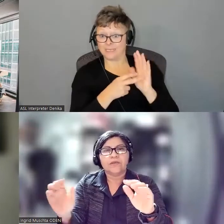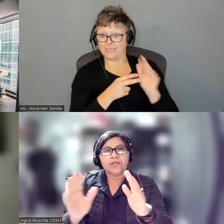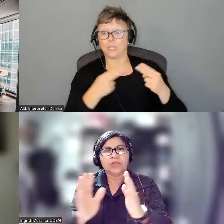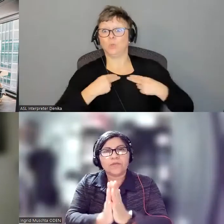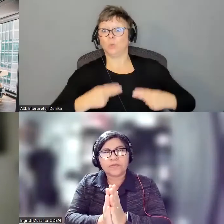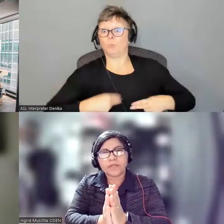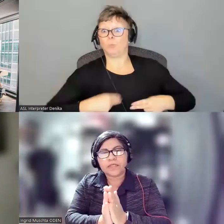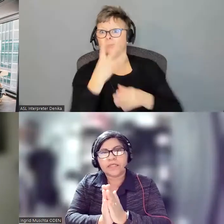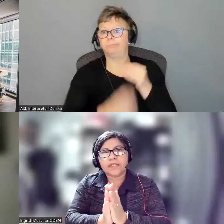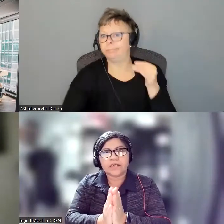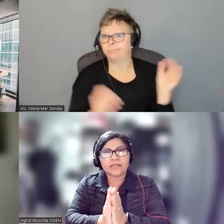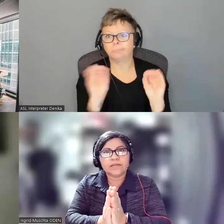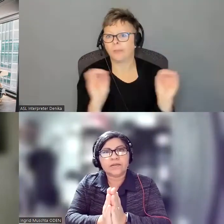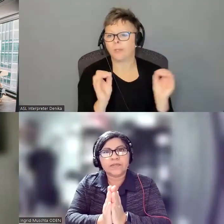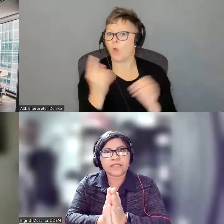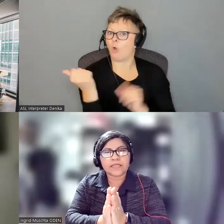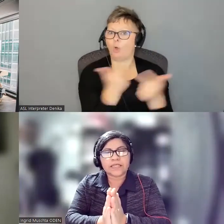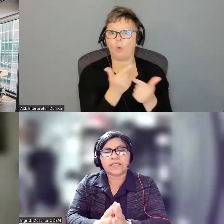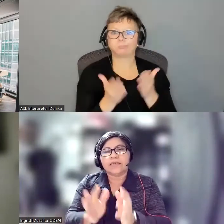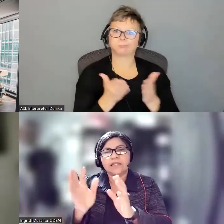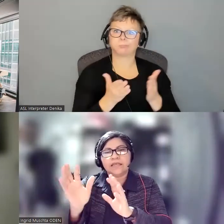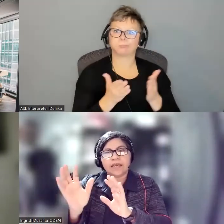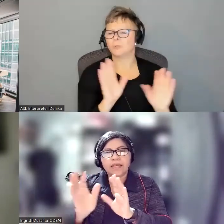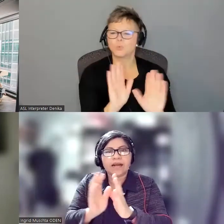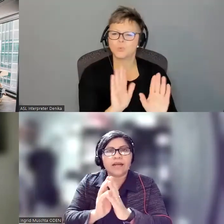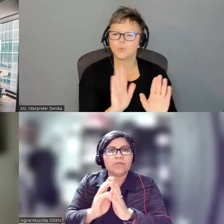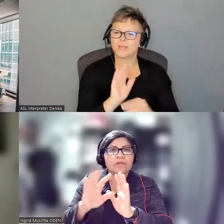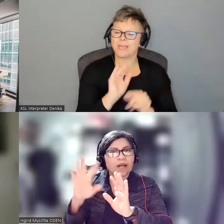So when job stability is connected to a business,